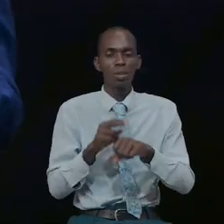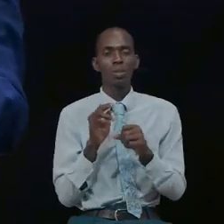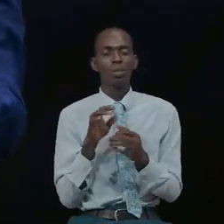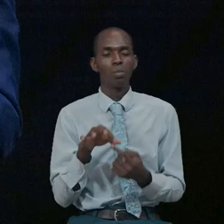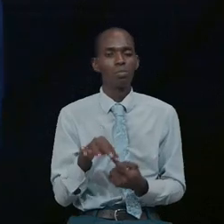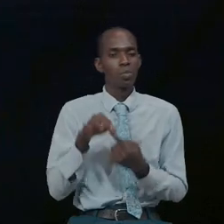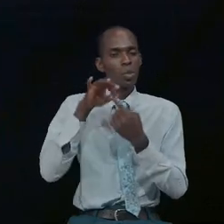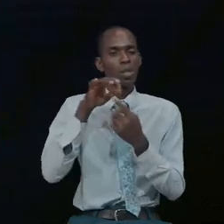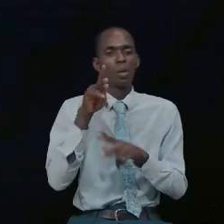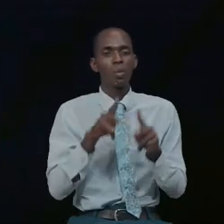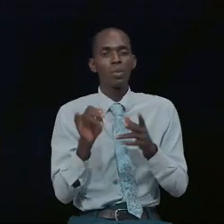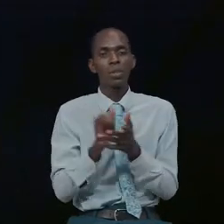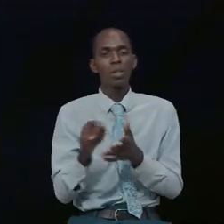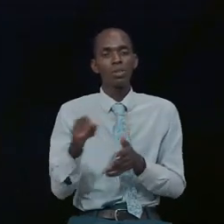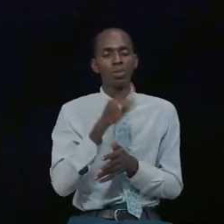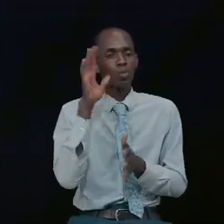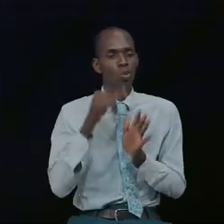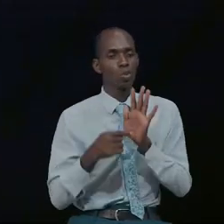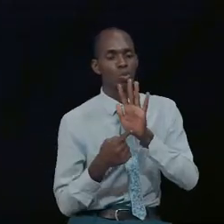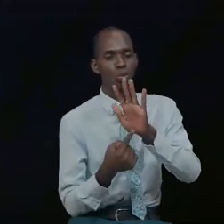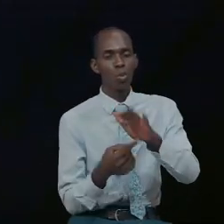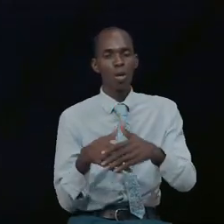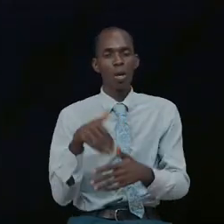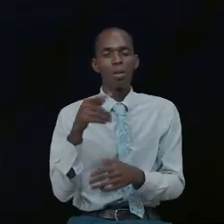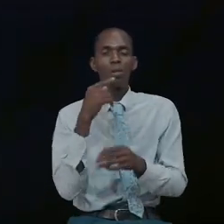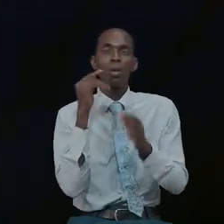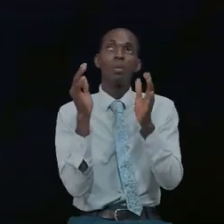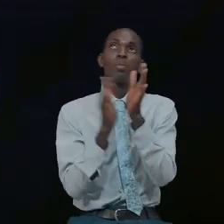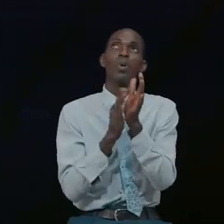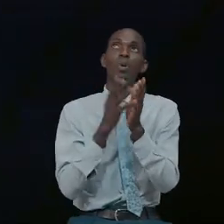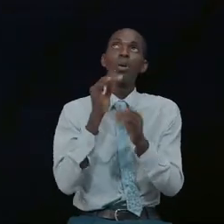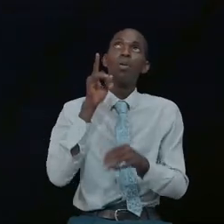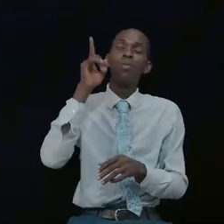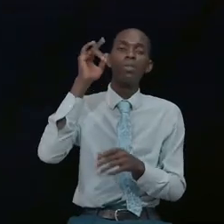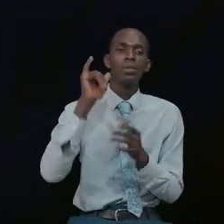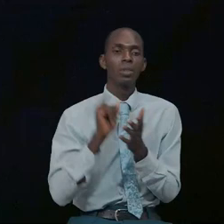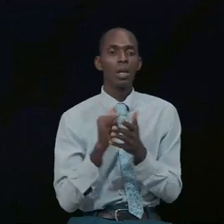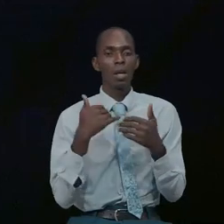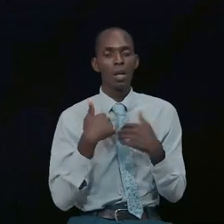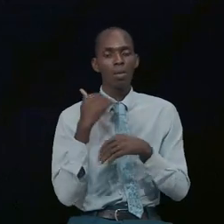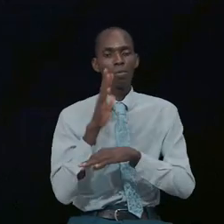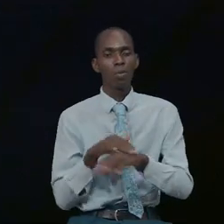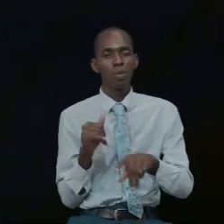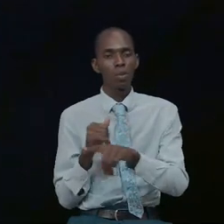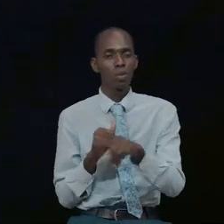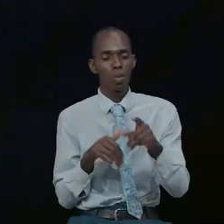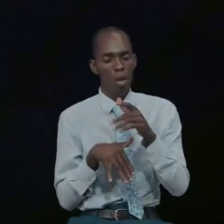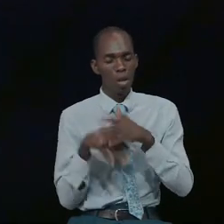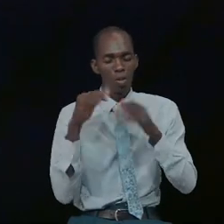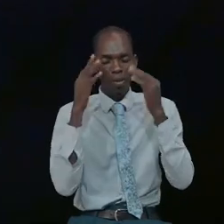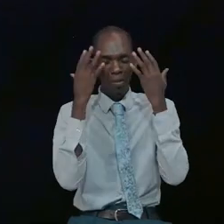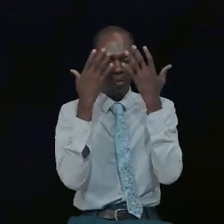ye should show forth the praises of him that has called you out of